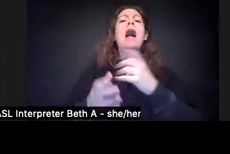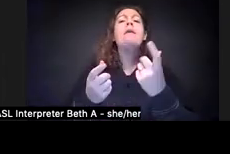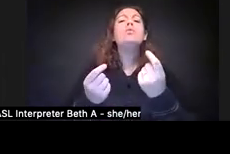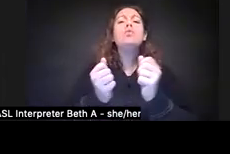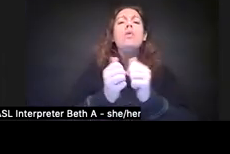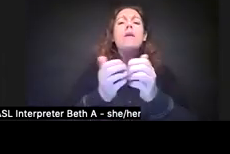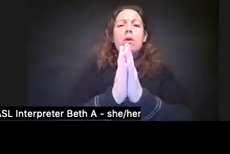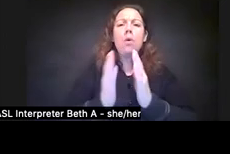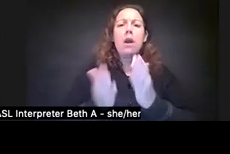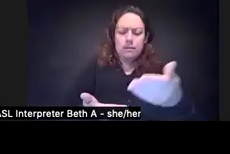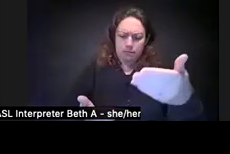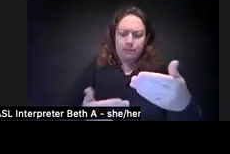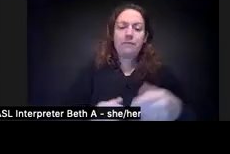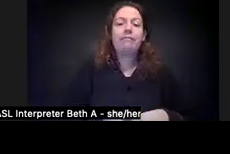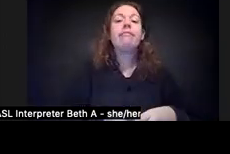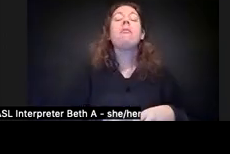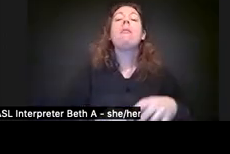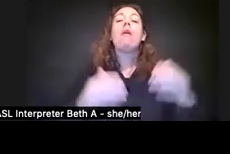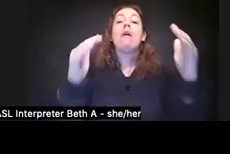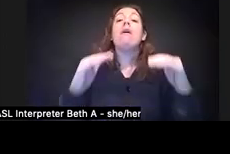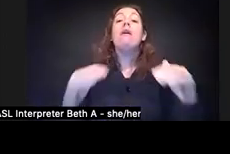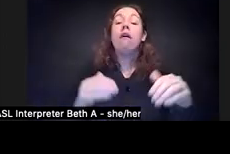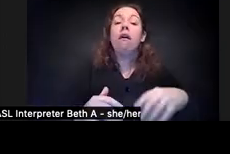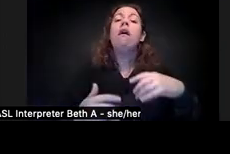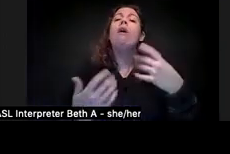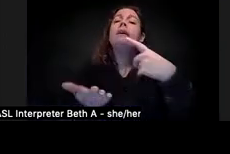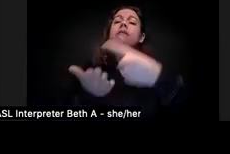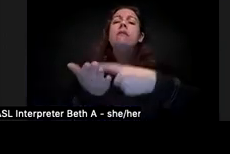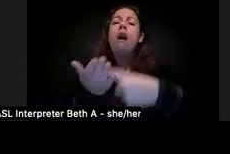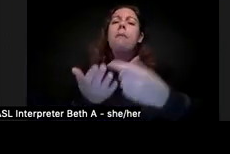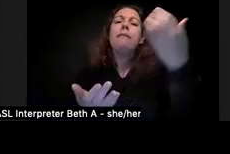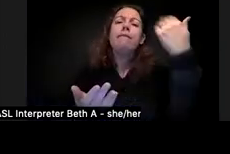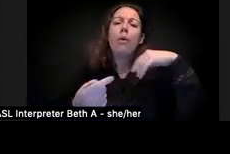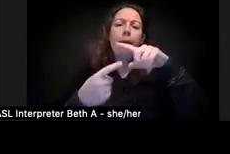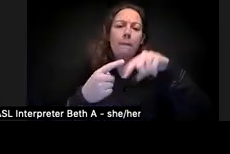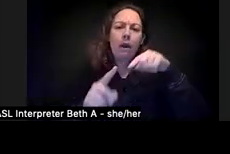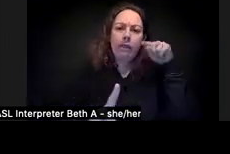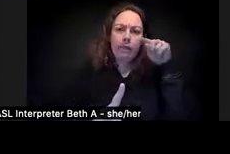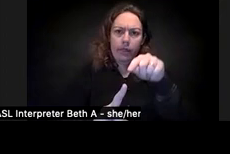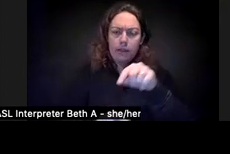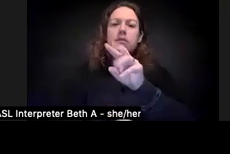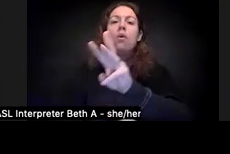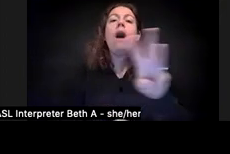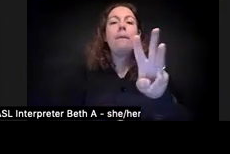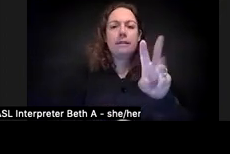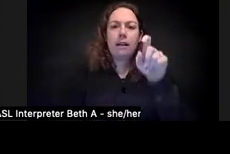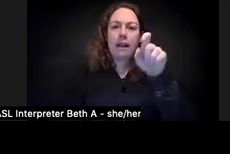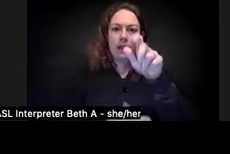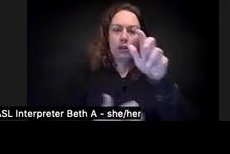We talked a little bit about this earlier. Websites need to comply with web